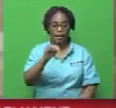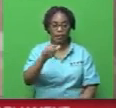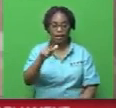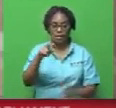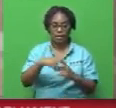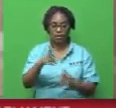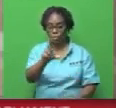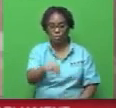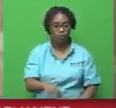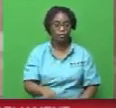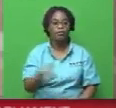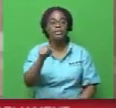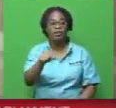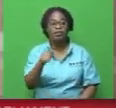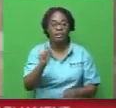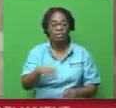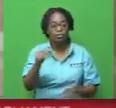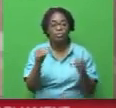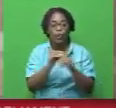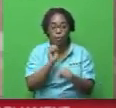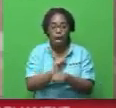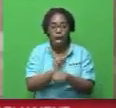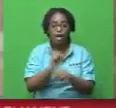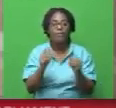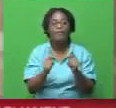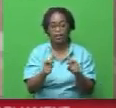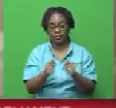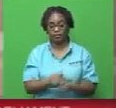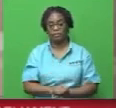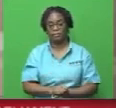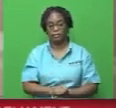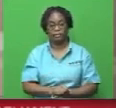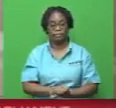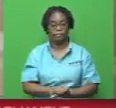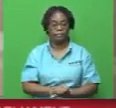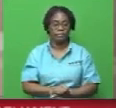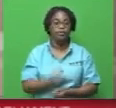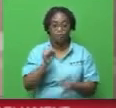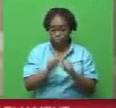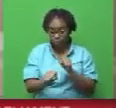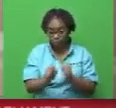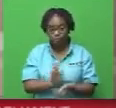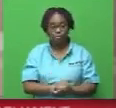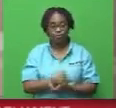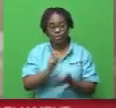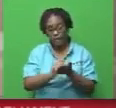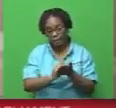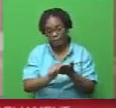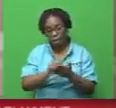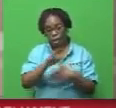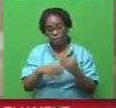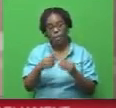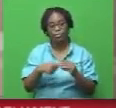In an article written by Professor Ramesh Deosaran about the situation that emerged at that point in time, he made